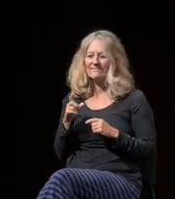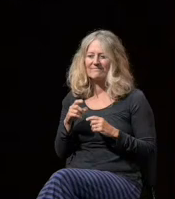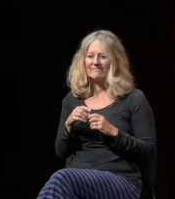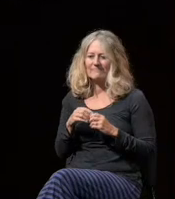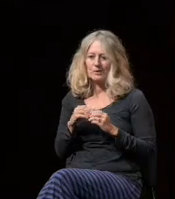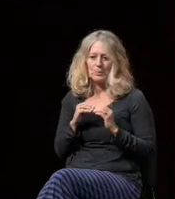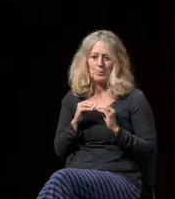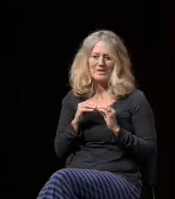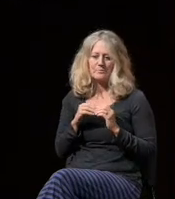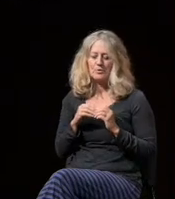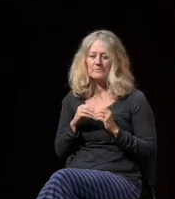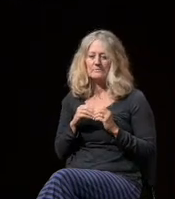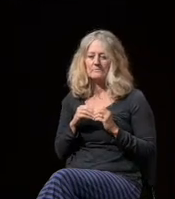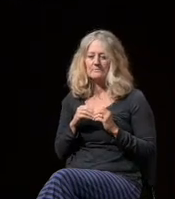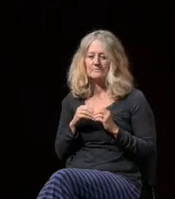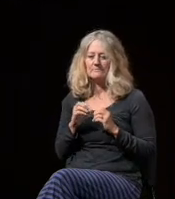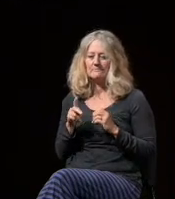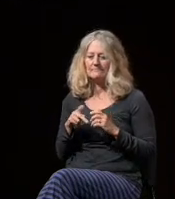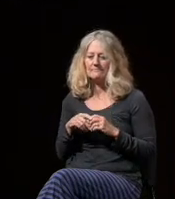I am.